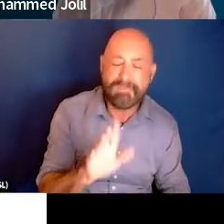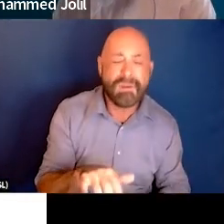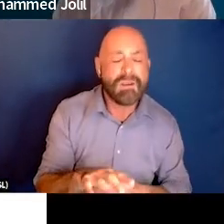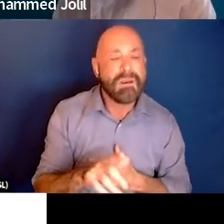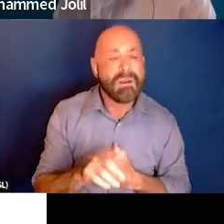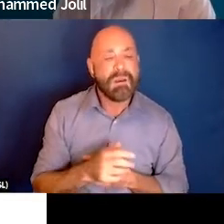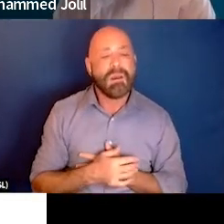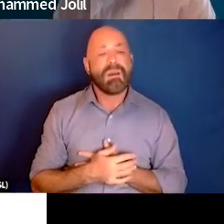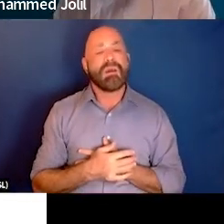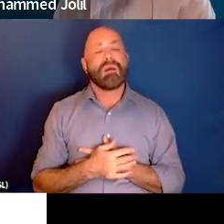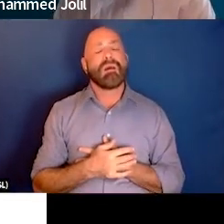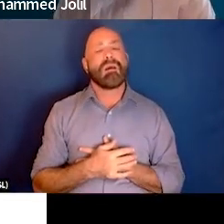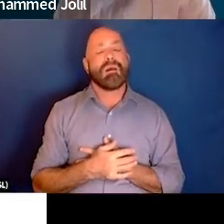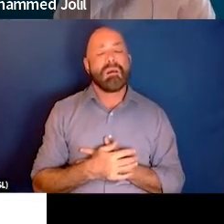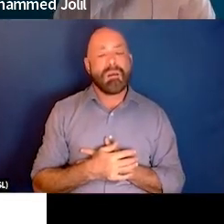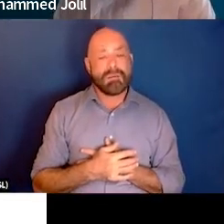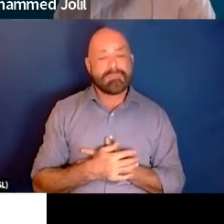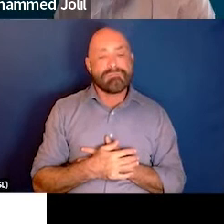we